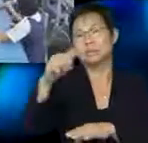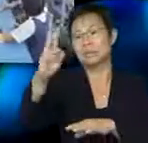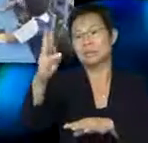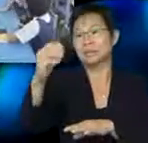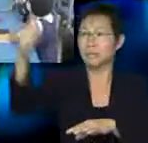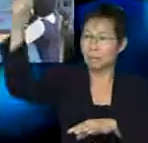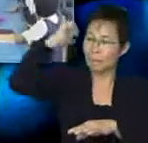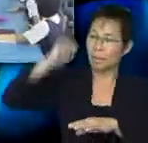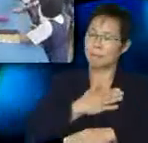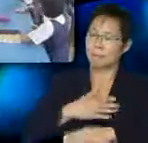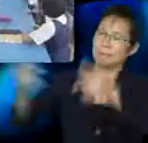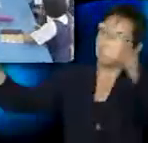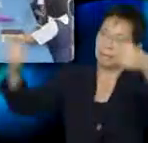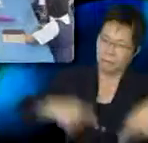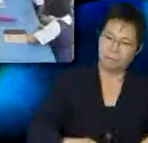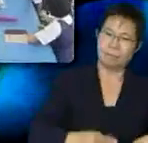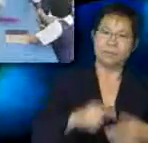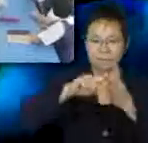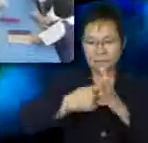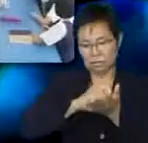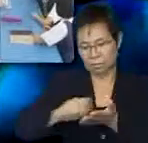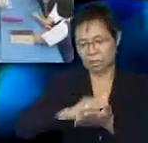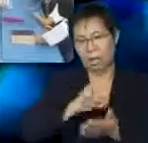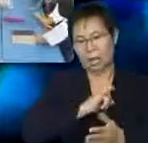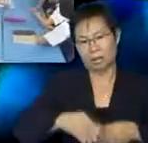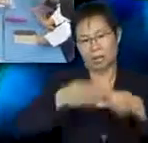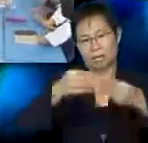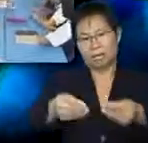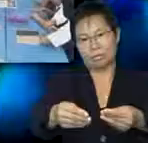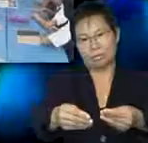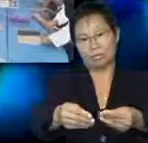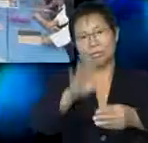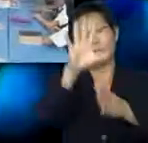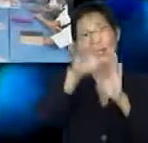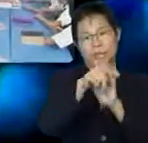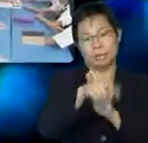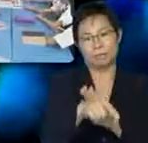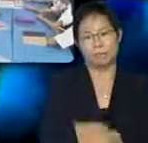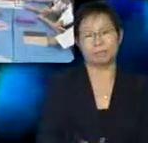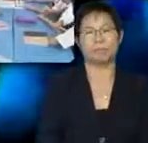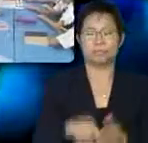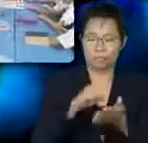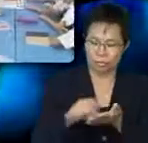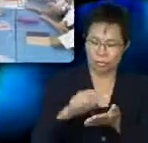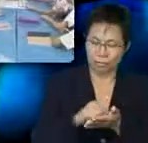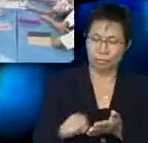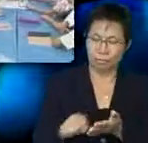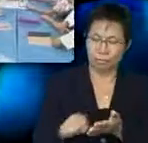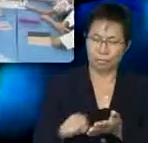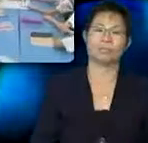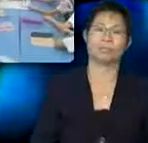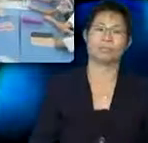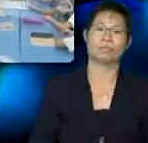back, please come forward. You can start writing now. We will give you 5 minutes to write. All